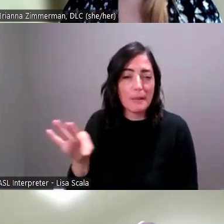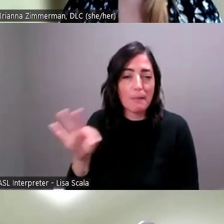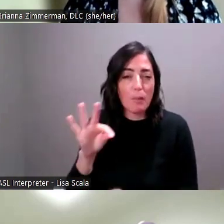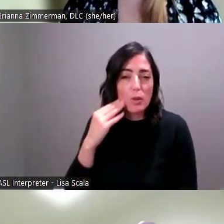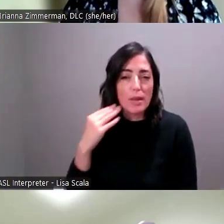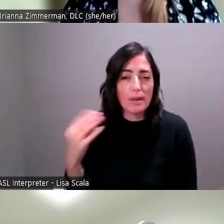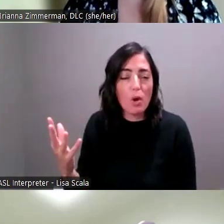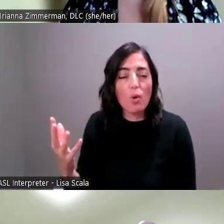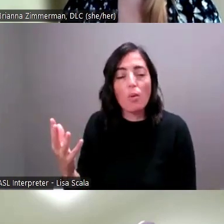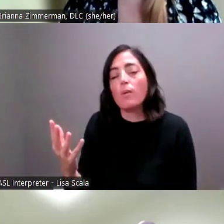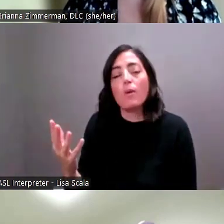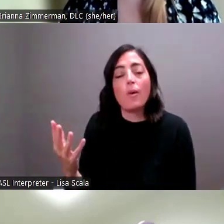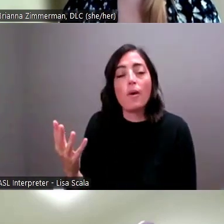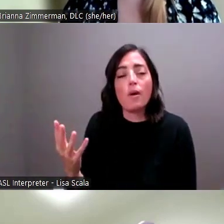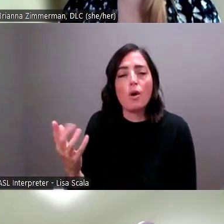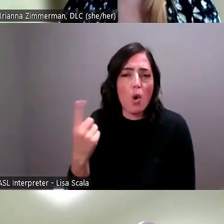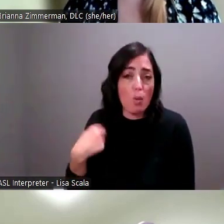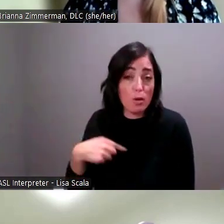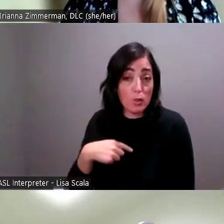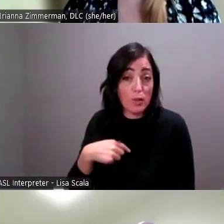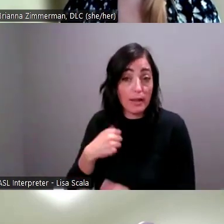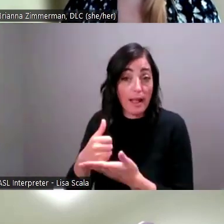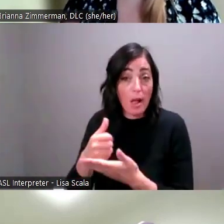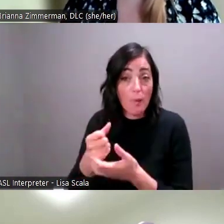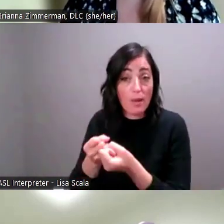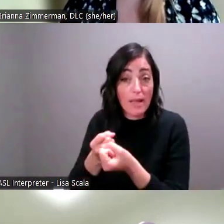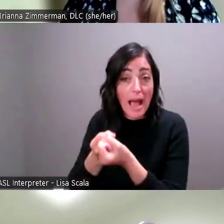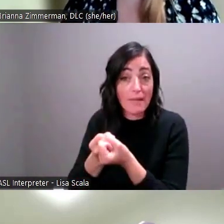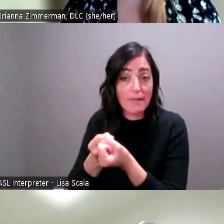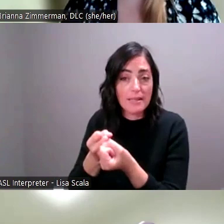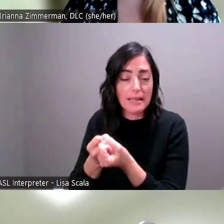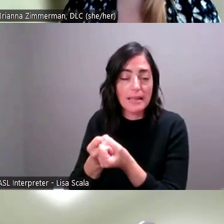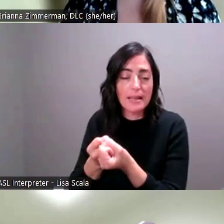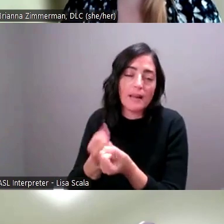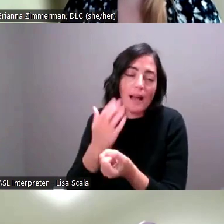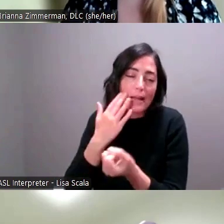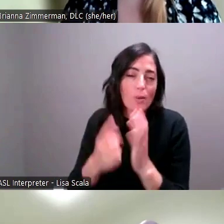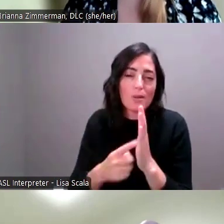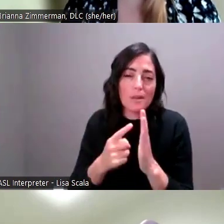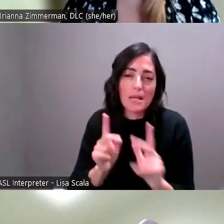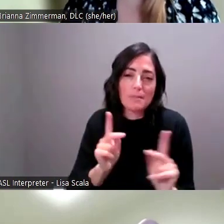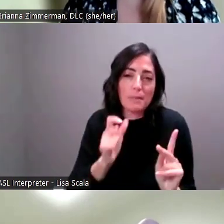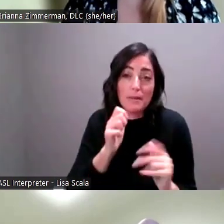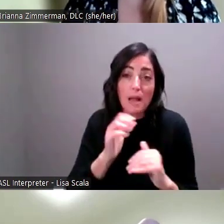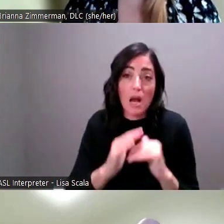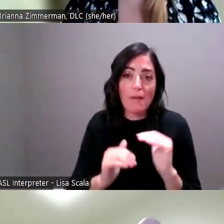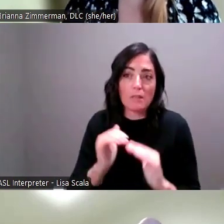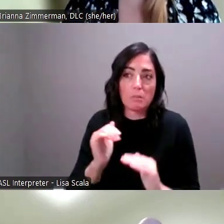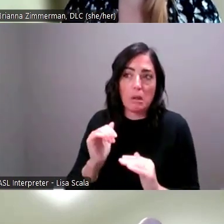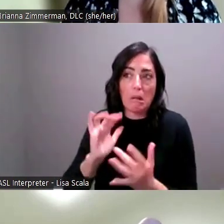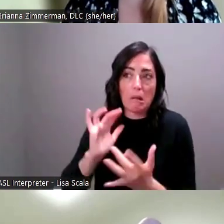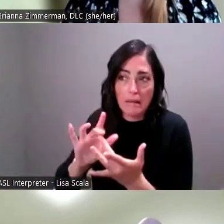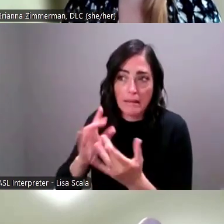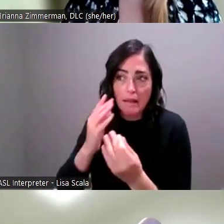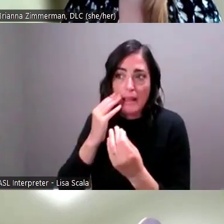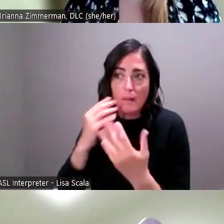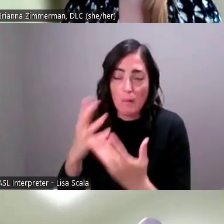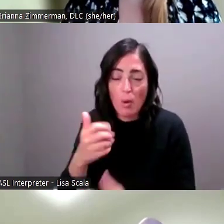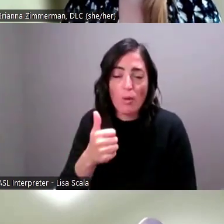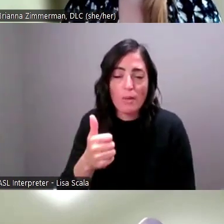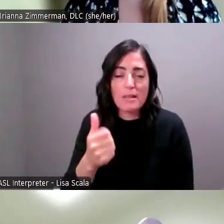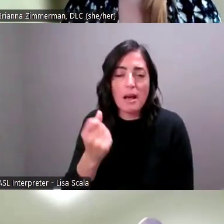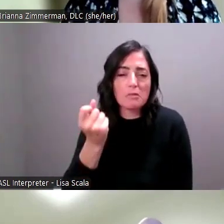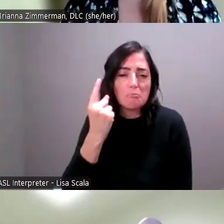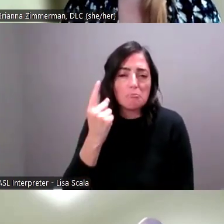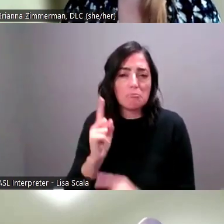We can always assist with advocacy as well. I know not everyone is comfortable taking that on themselves, but